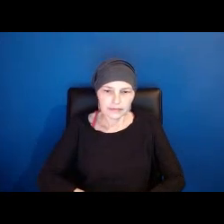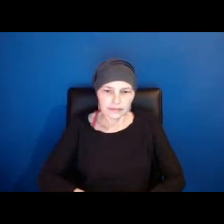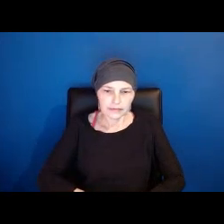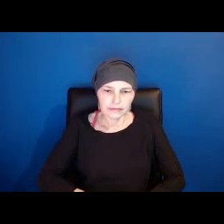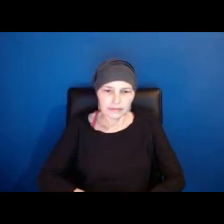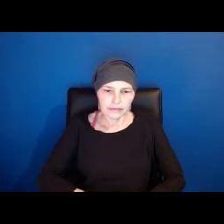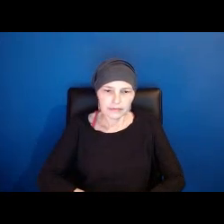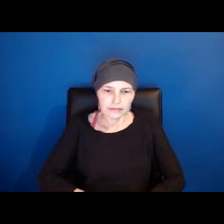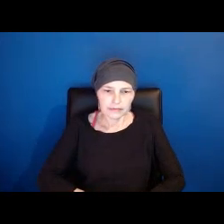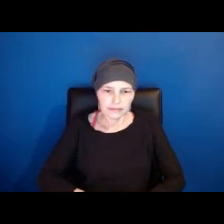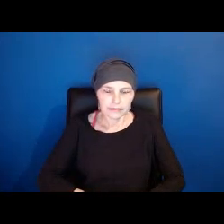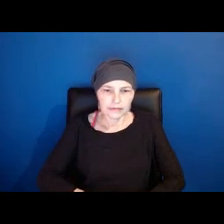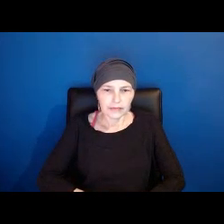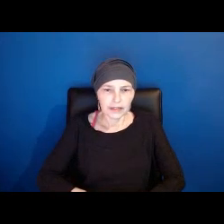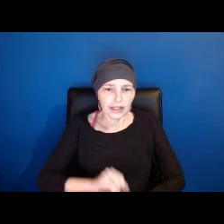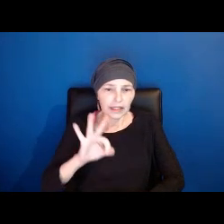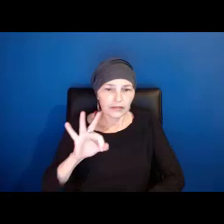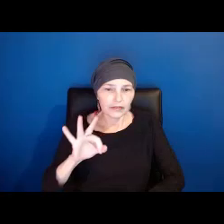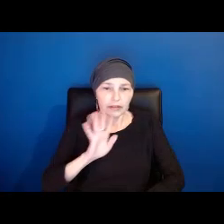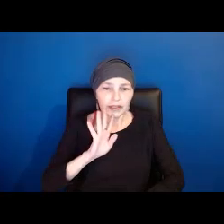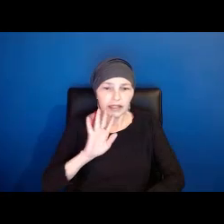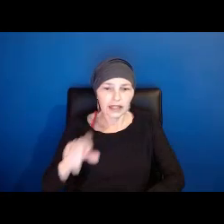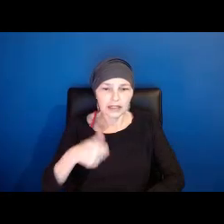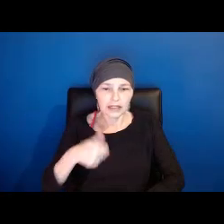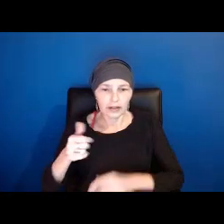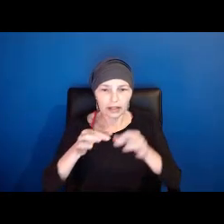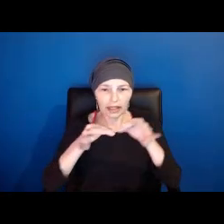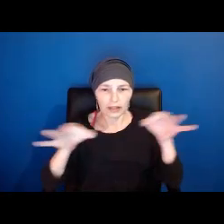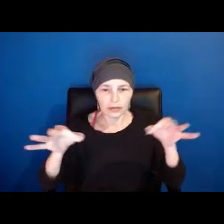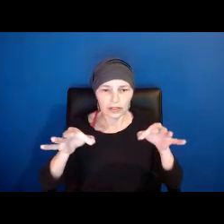If you are speaking in another language other than English or